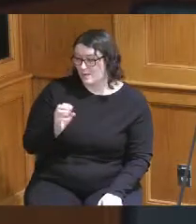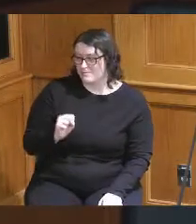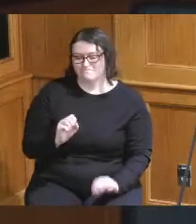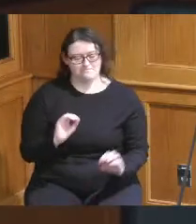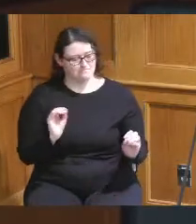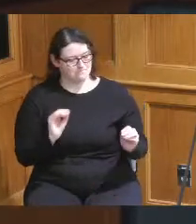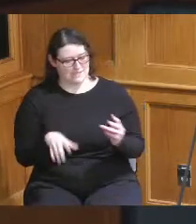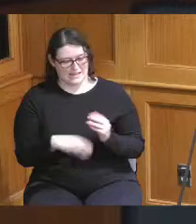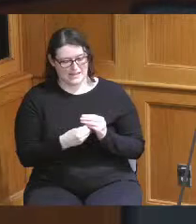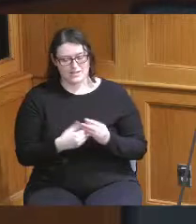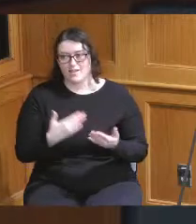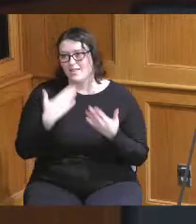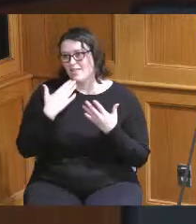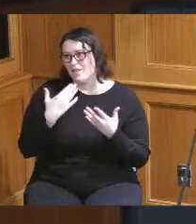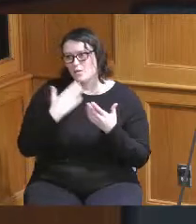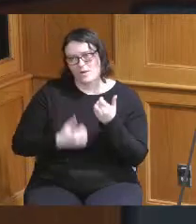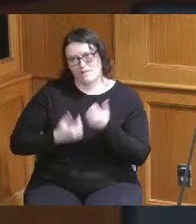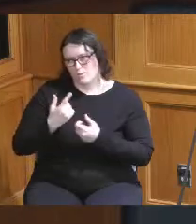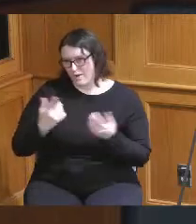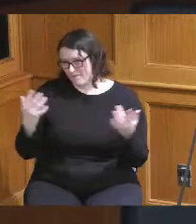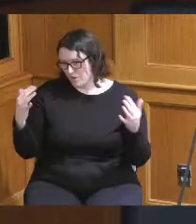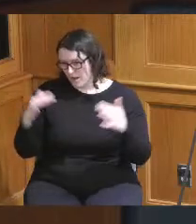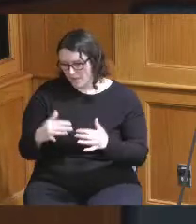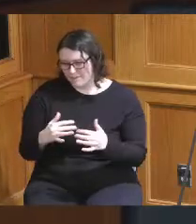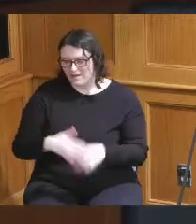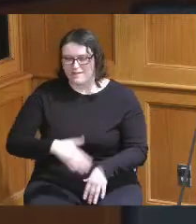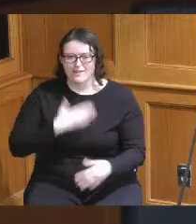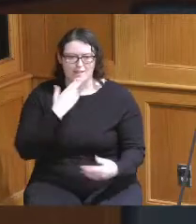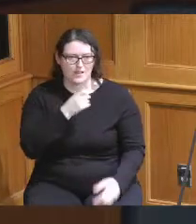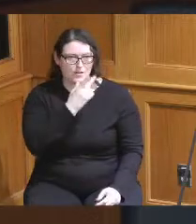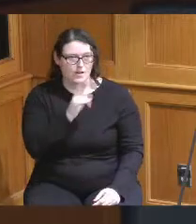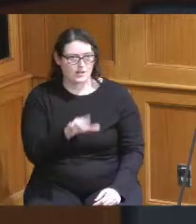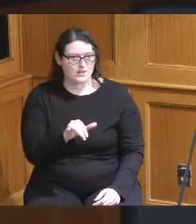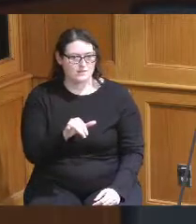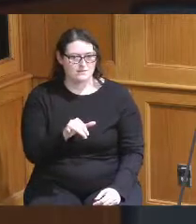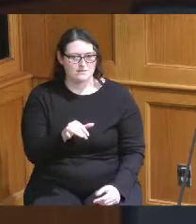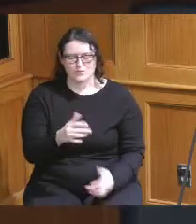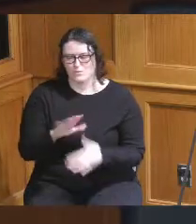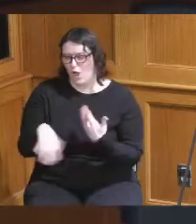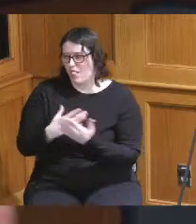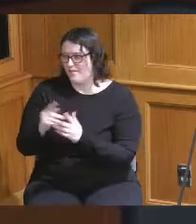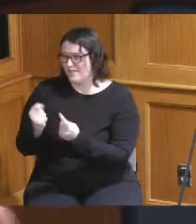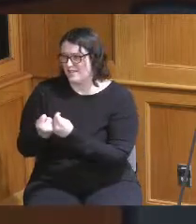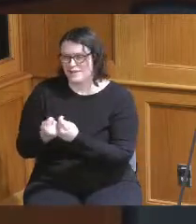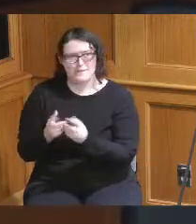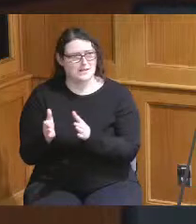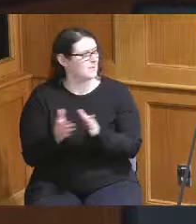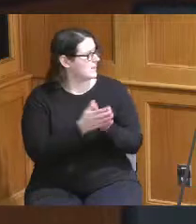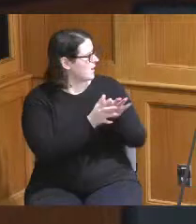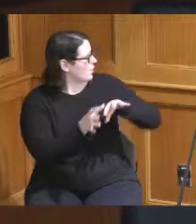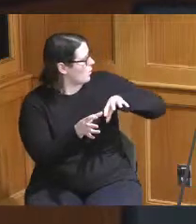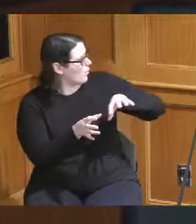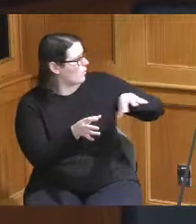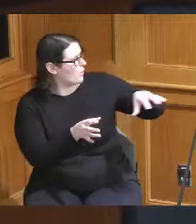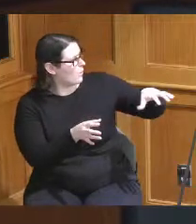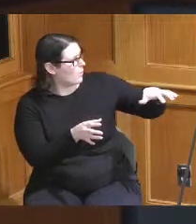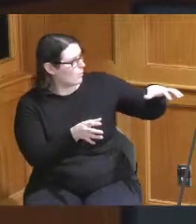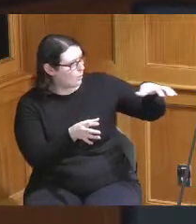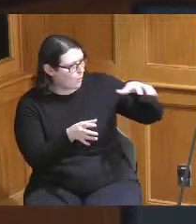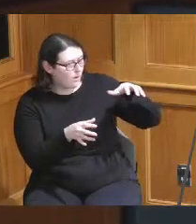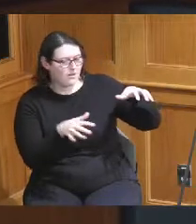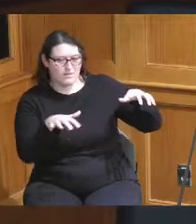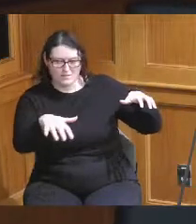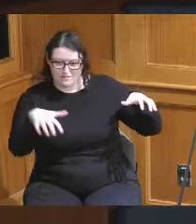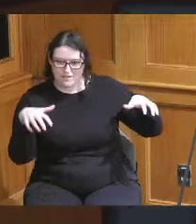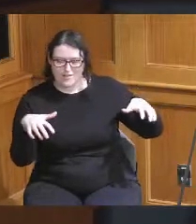good. Thank you. Thank you all for being here. Thank you, Holly, thank you really to all the teams. This whole side of the room is filled with MSD teams. So